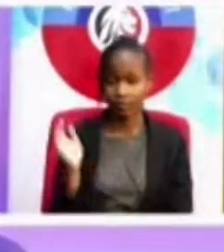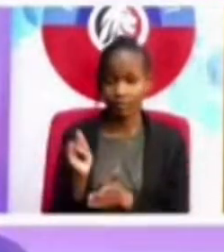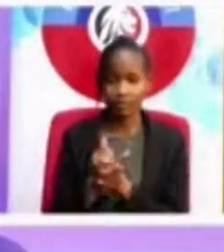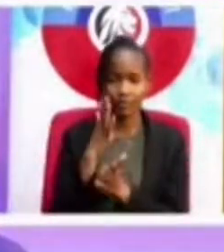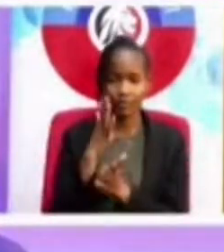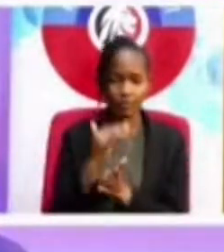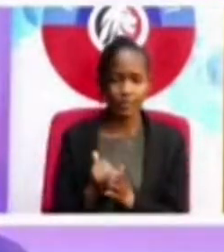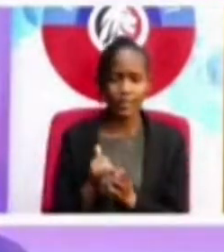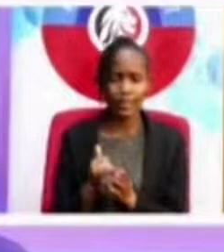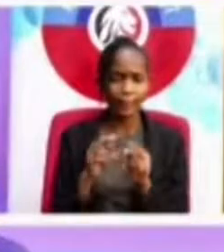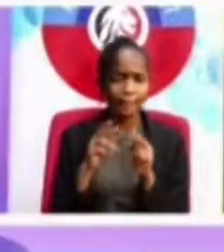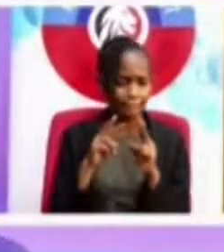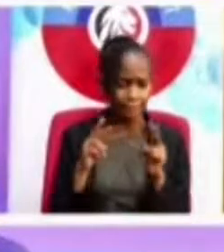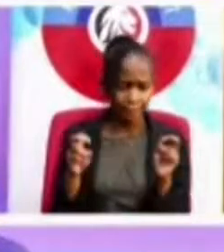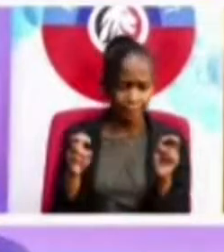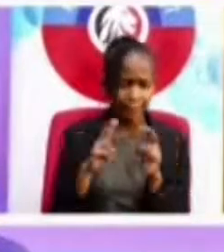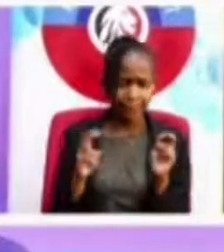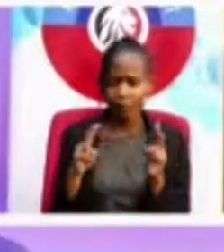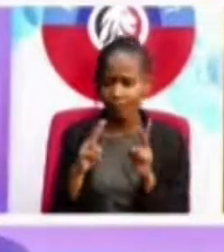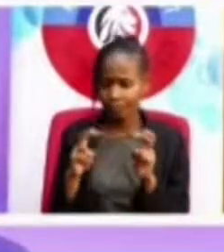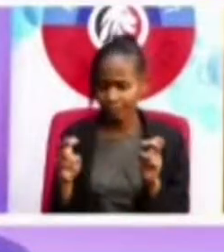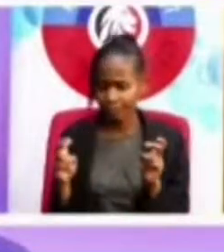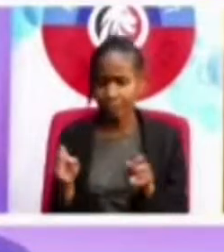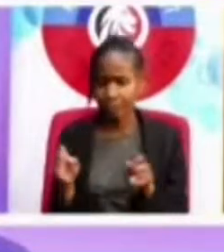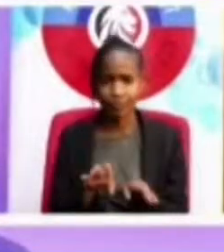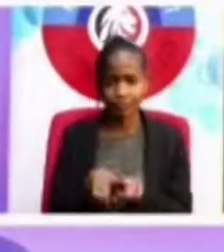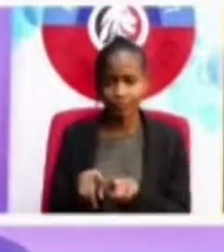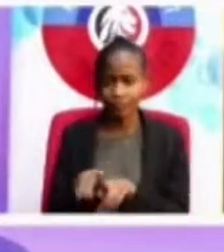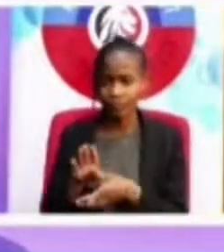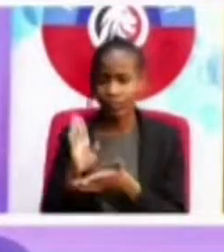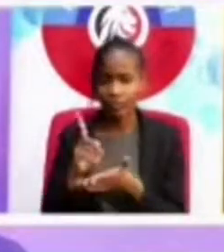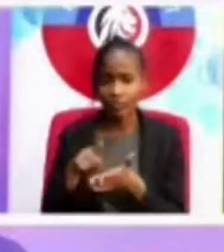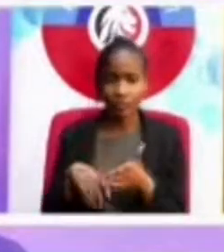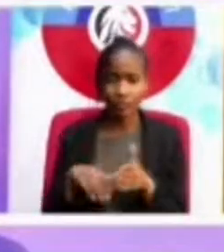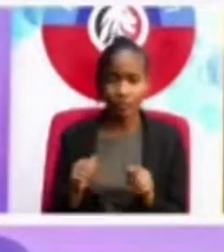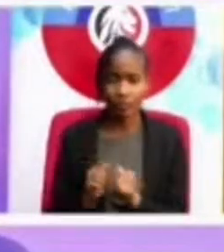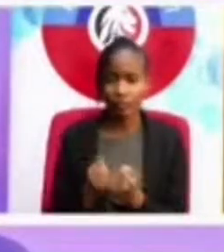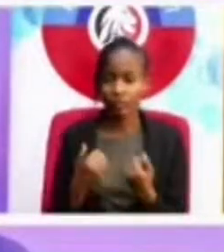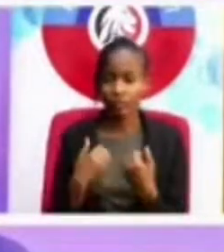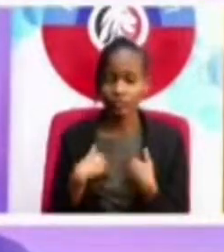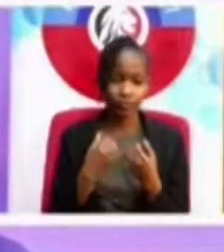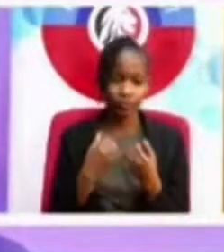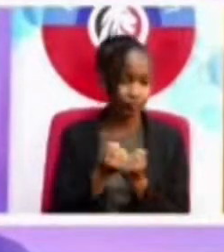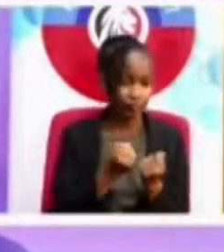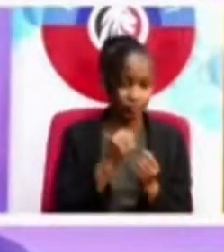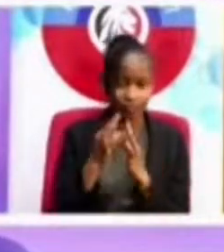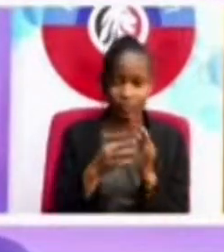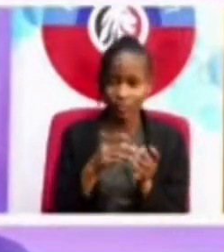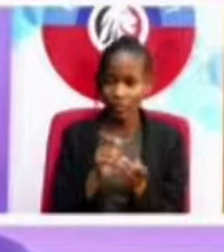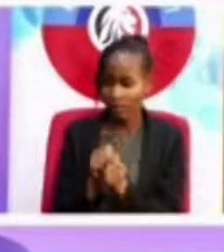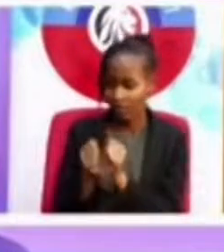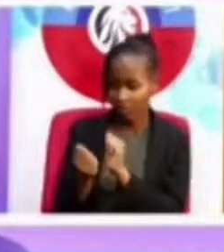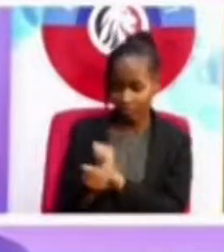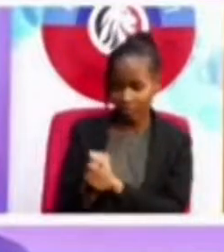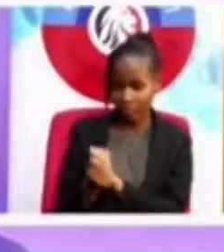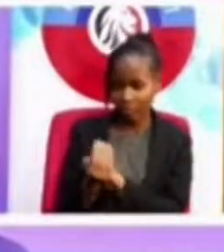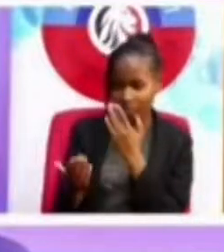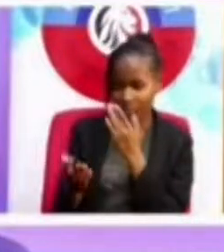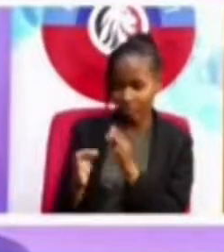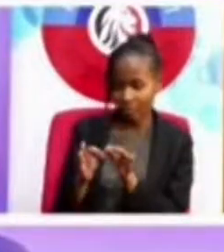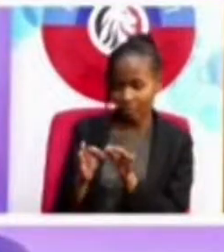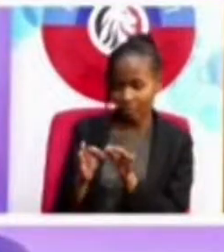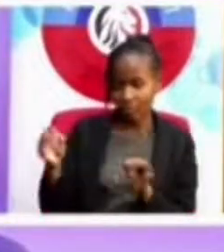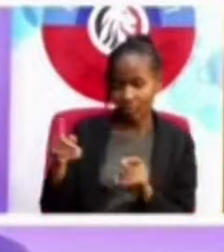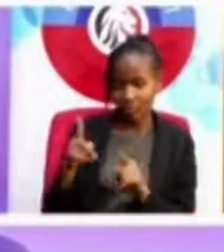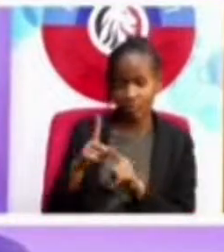real time. And we have vehicles, rapid response vehicles on the way. If you deviate a number of meters away from the road, we